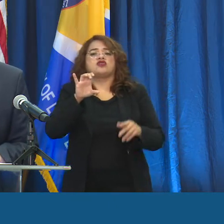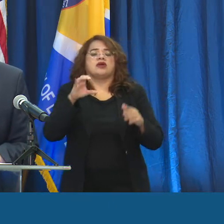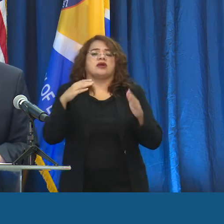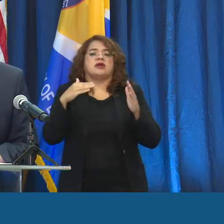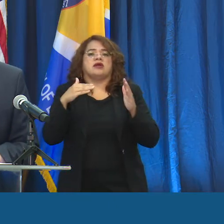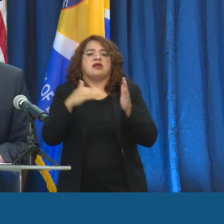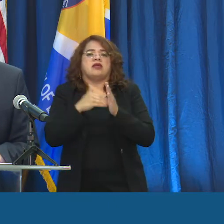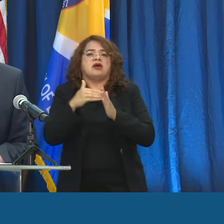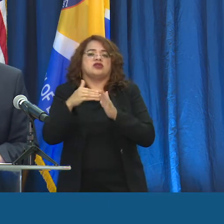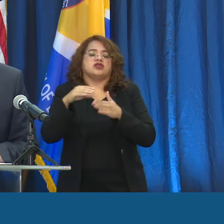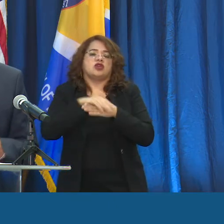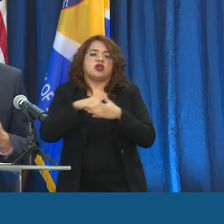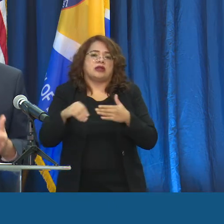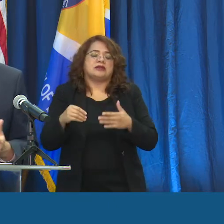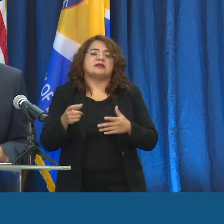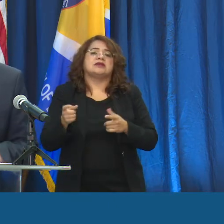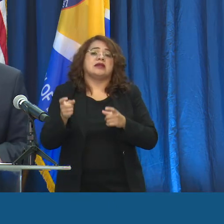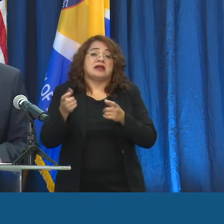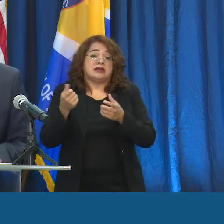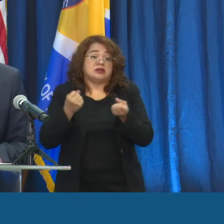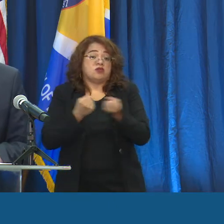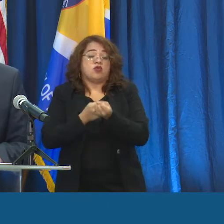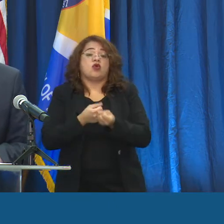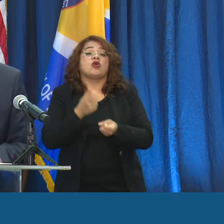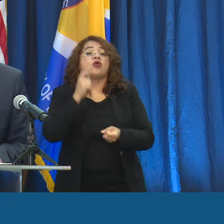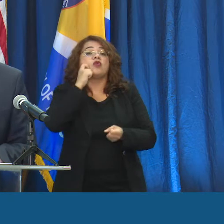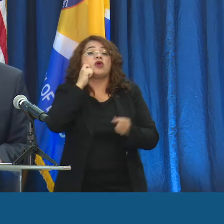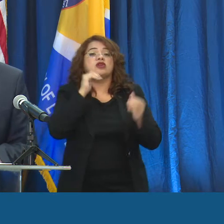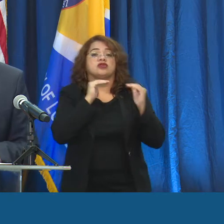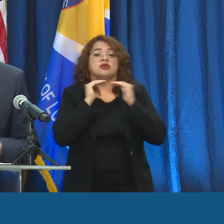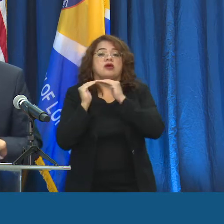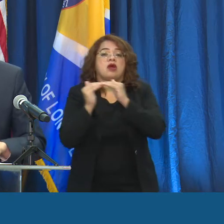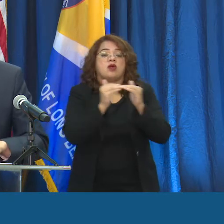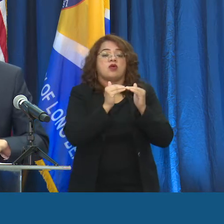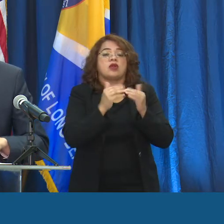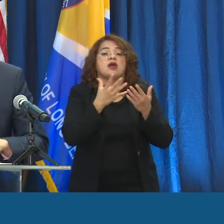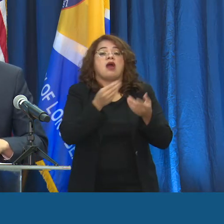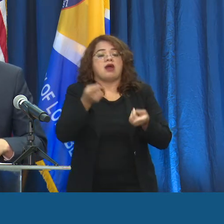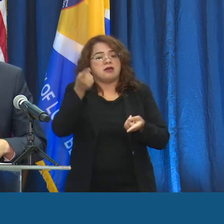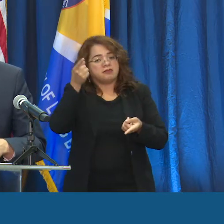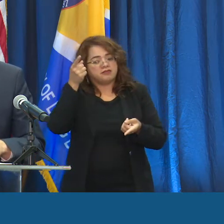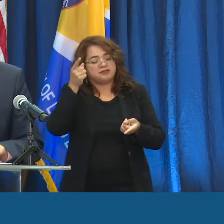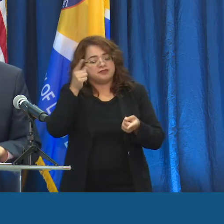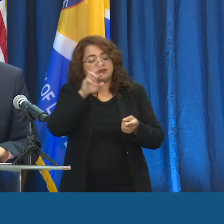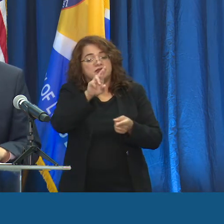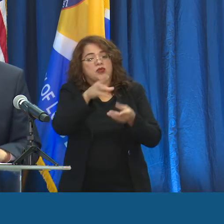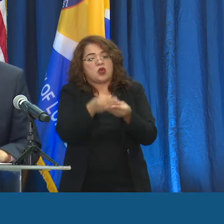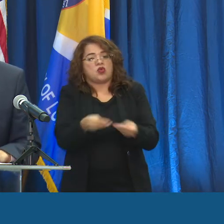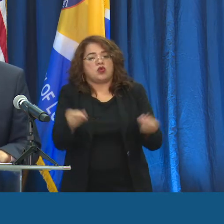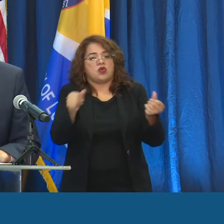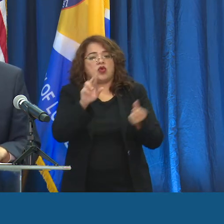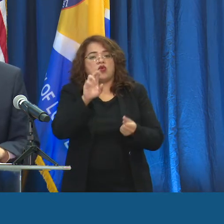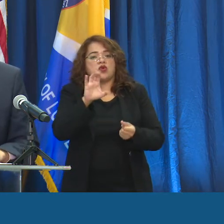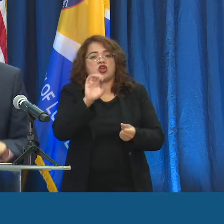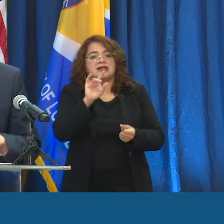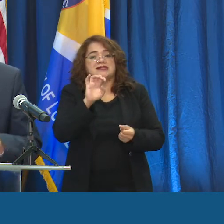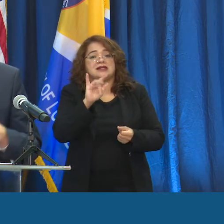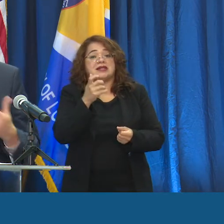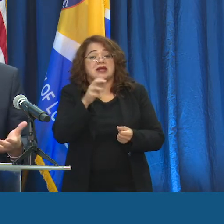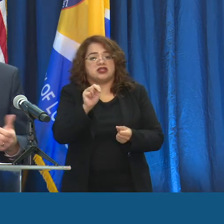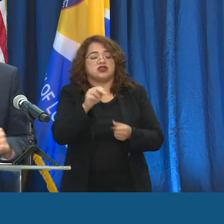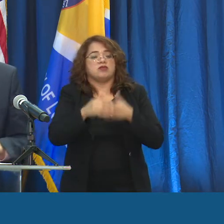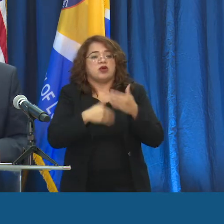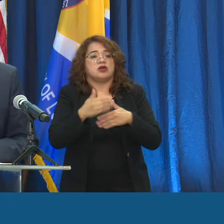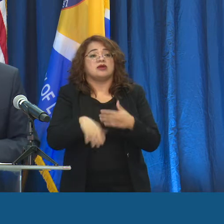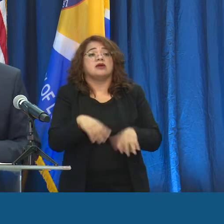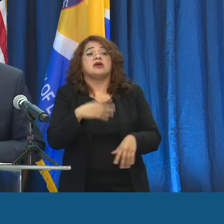$800,000. That money would help our racial equity and reconciliation process. We have additional Measure A money that will help prevent